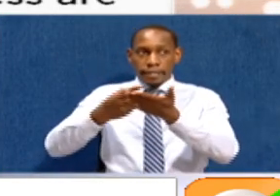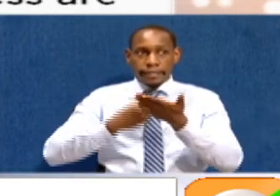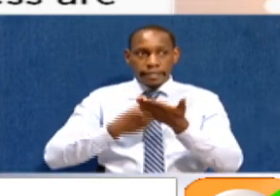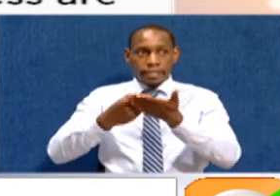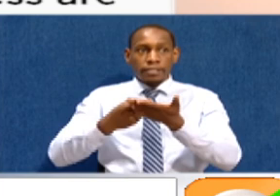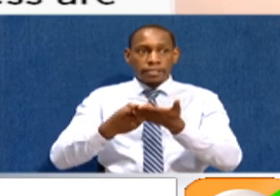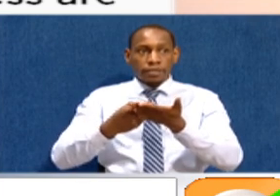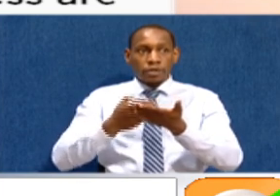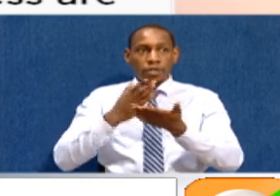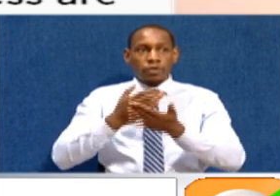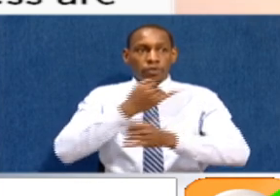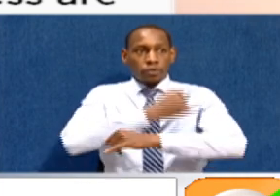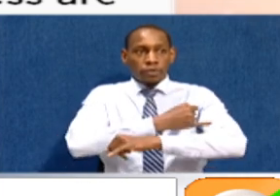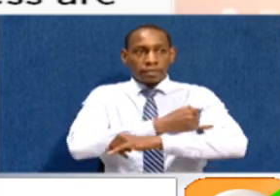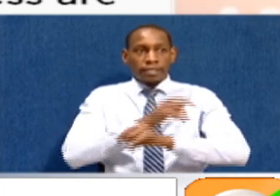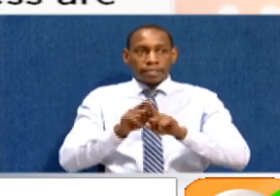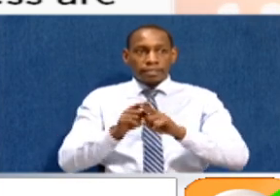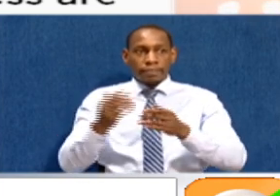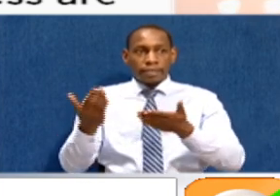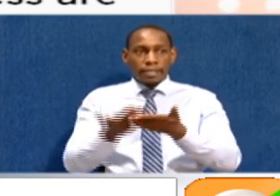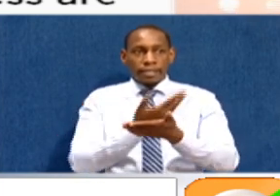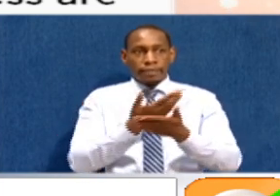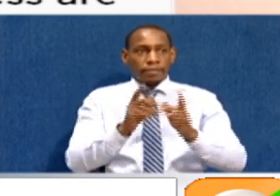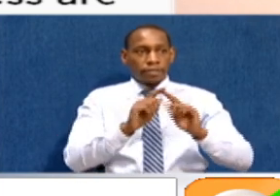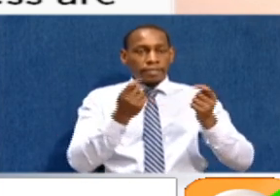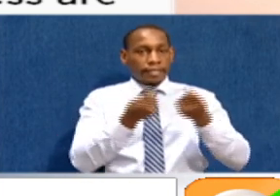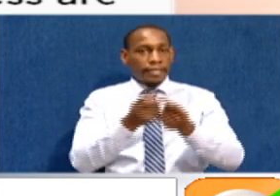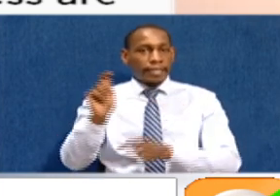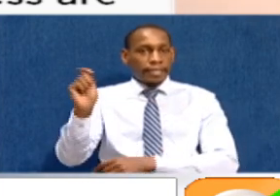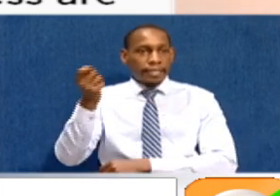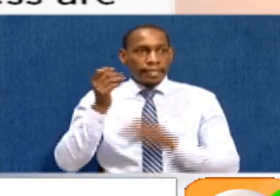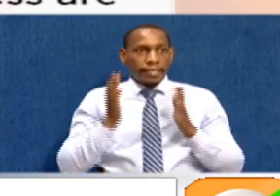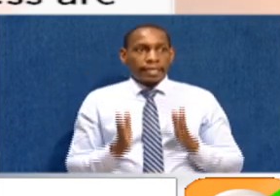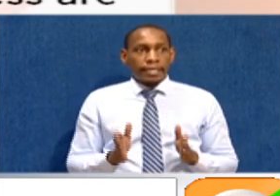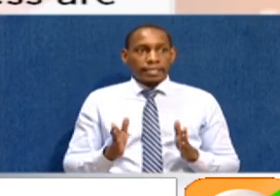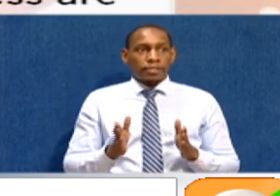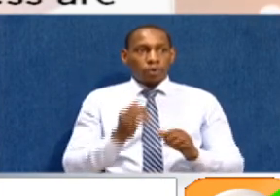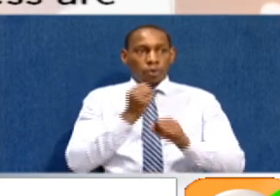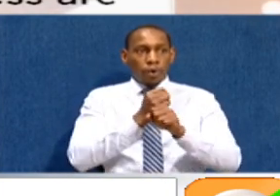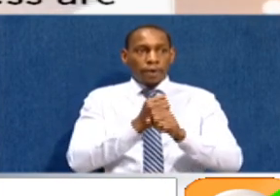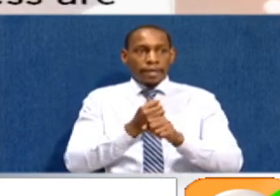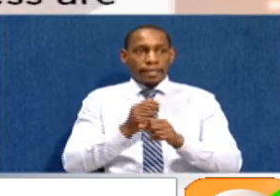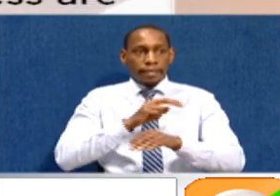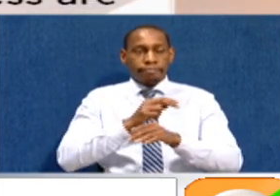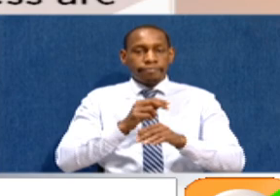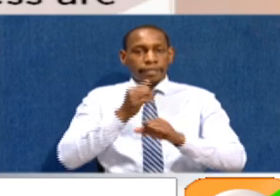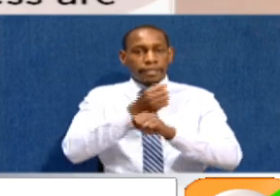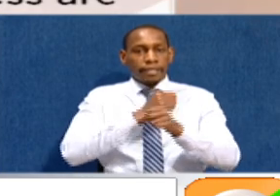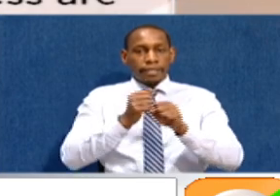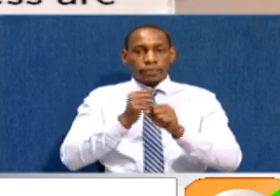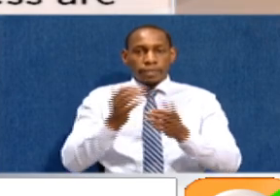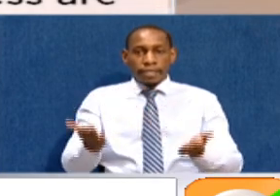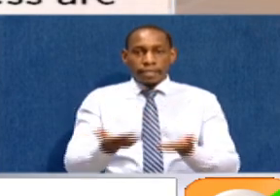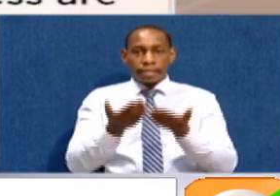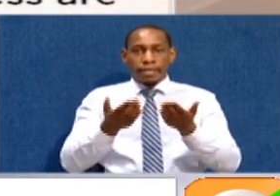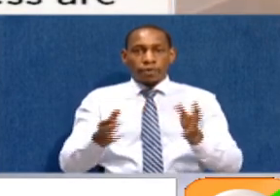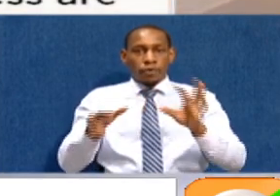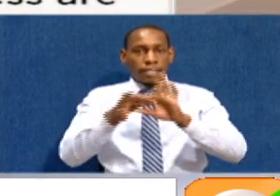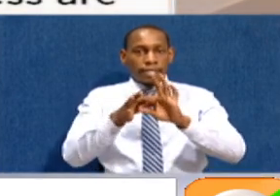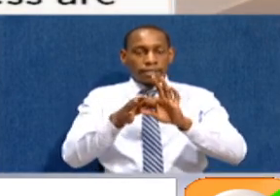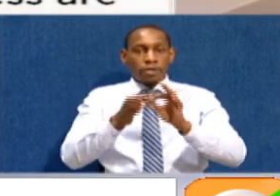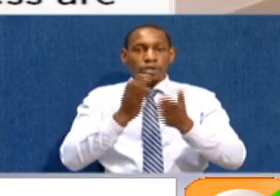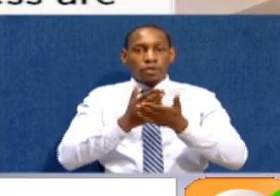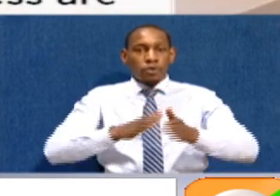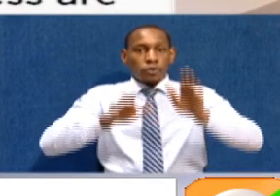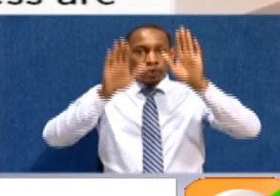conversation. I institutionalized de-ethnicization of Kenyans, job creation and enhancing cohesiveness are